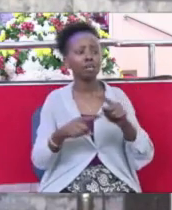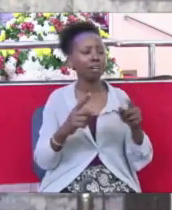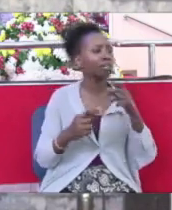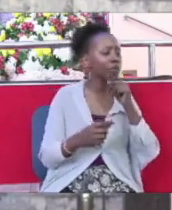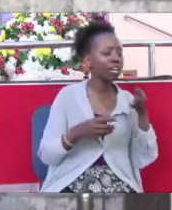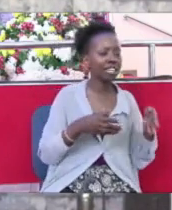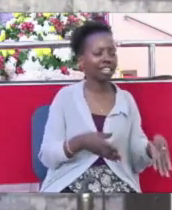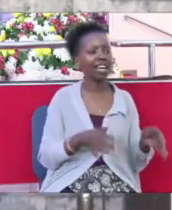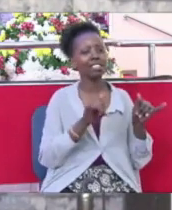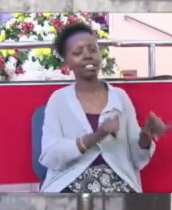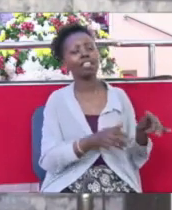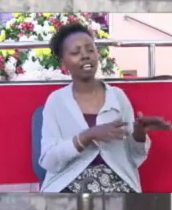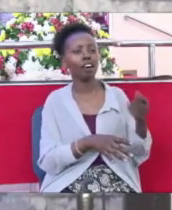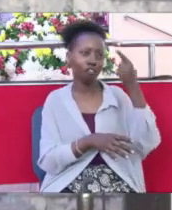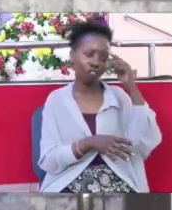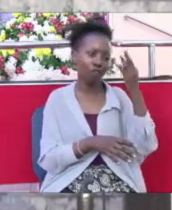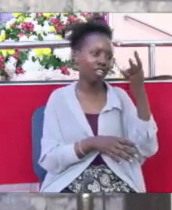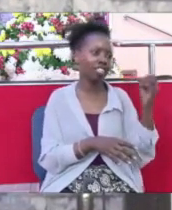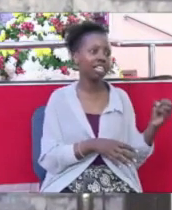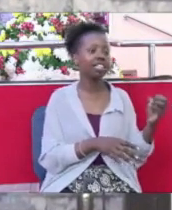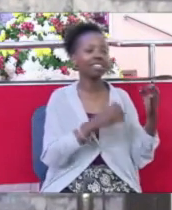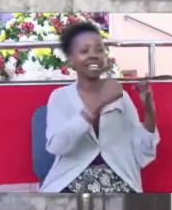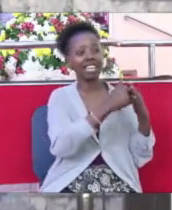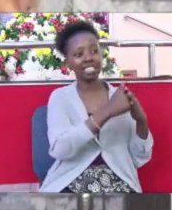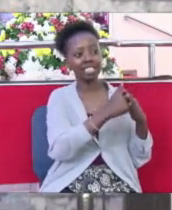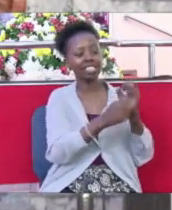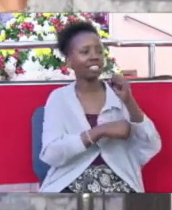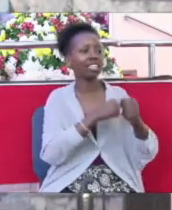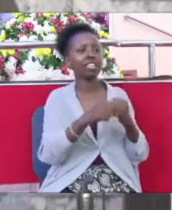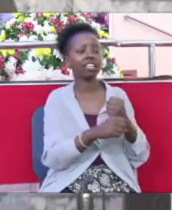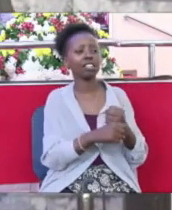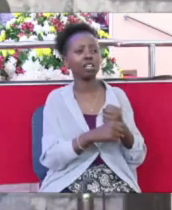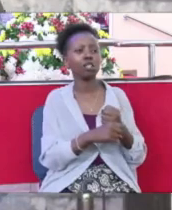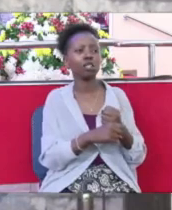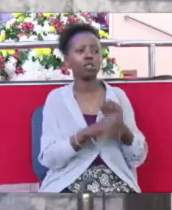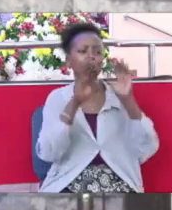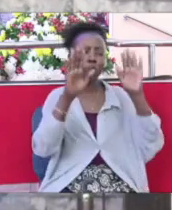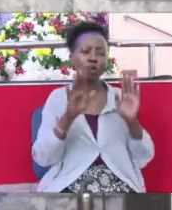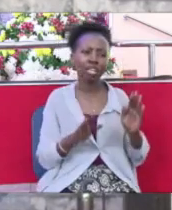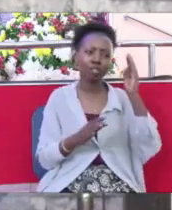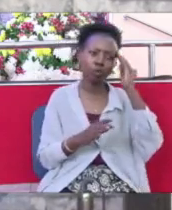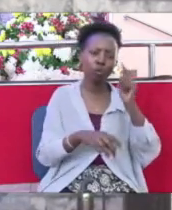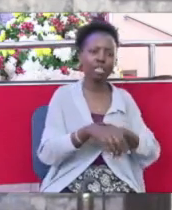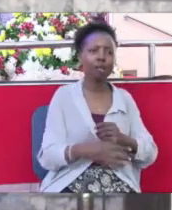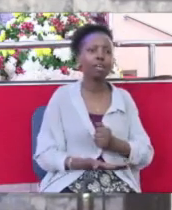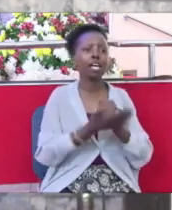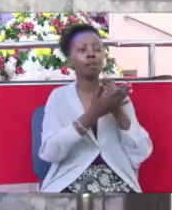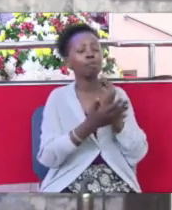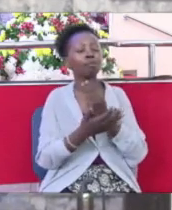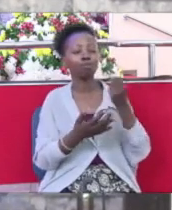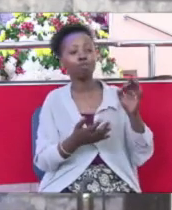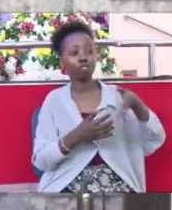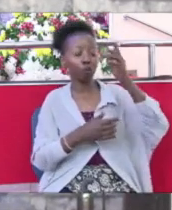Lakini Yesu hakujali kama alikuwa pale miaka 38. It's important we know that protocols, when the help of God comes, unafaa kujua kwamba msaada